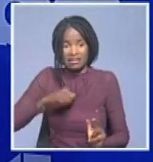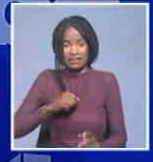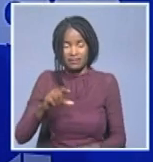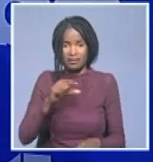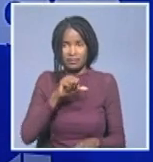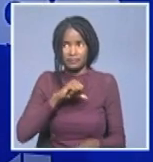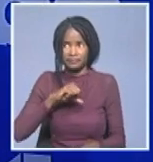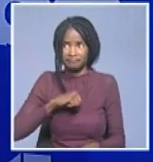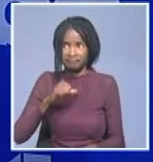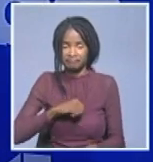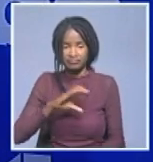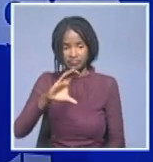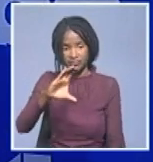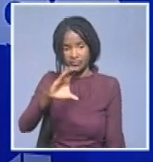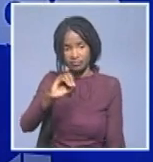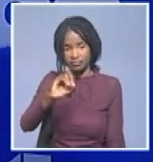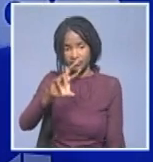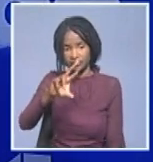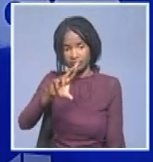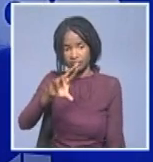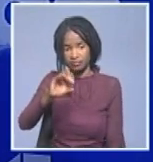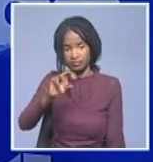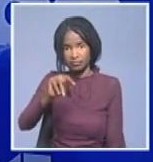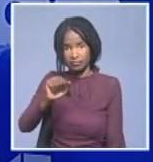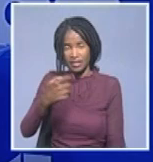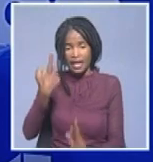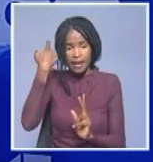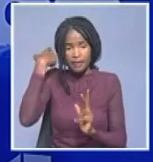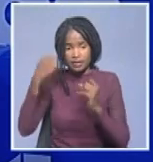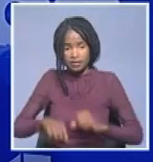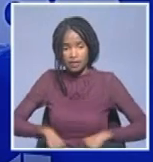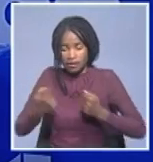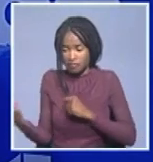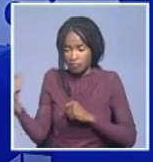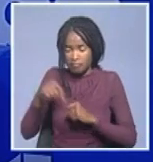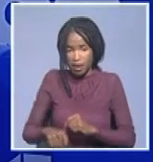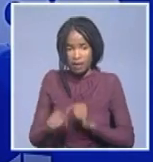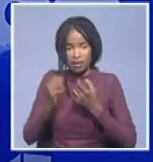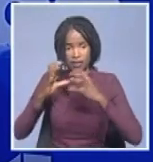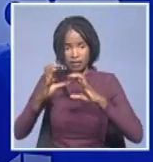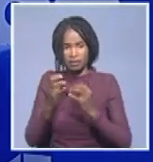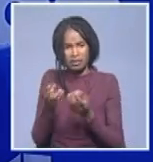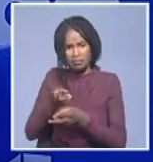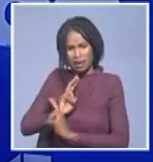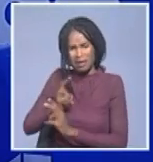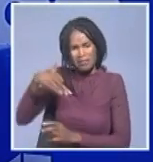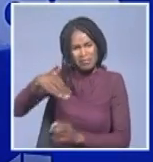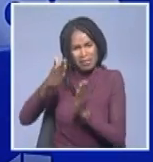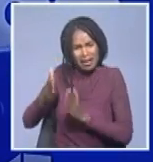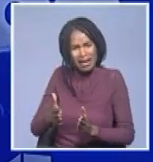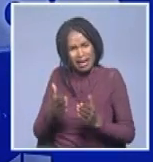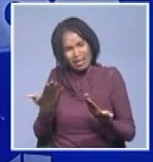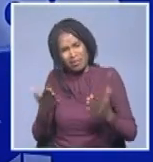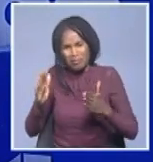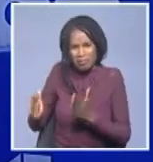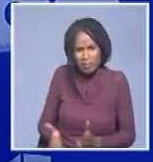joined by Dr. Kalumbi, Shangula, the Minister of Health and Social Services, to brief us on how we are doing in this regard. A very good